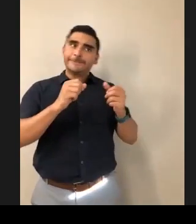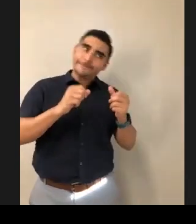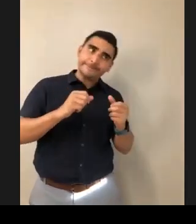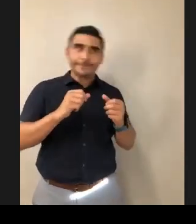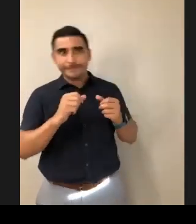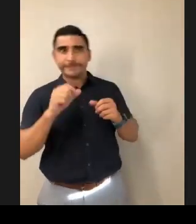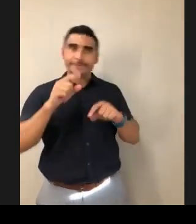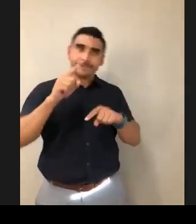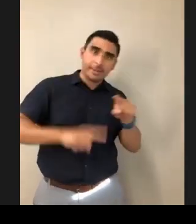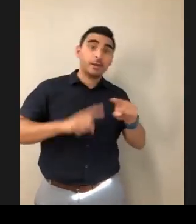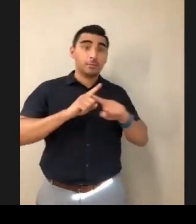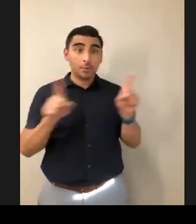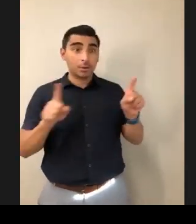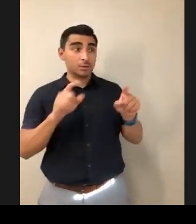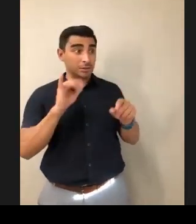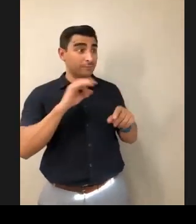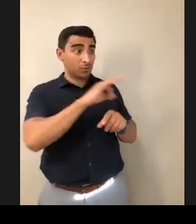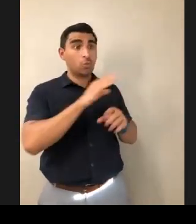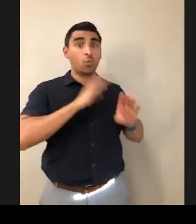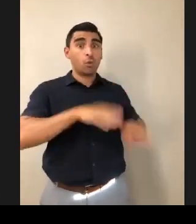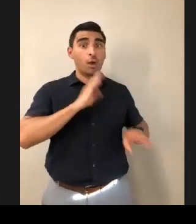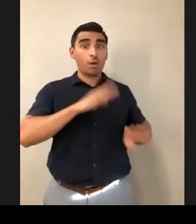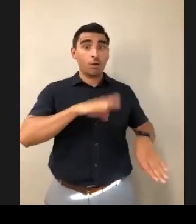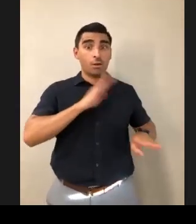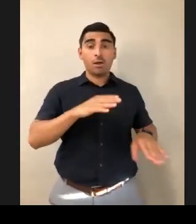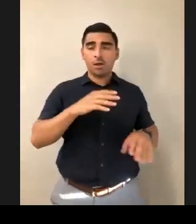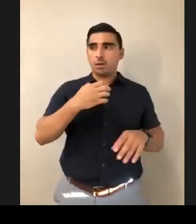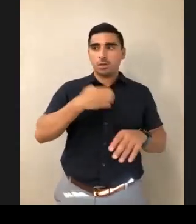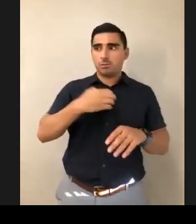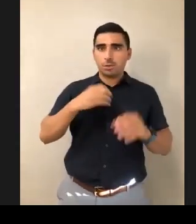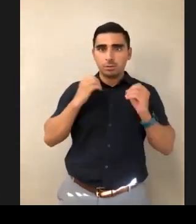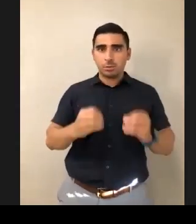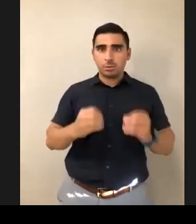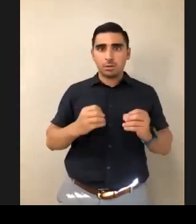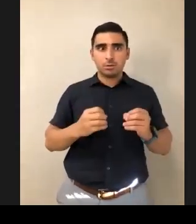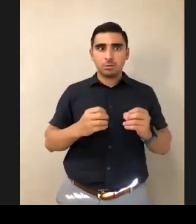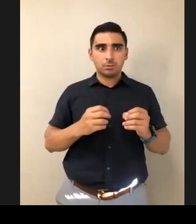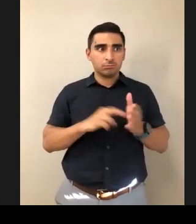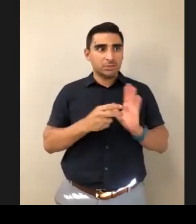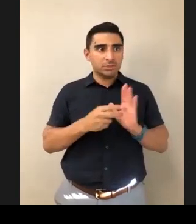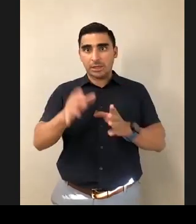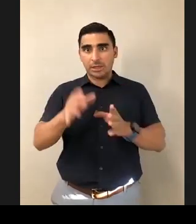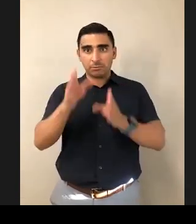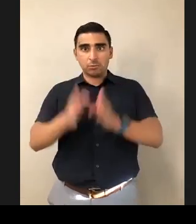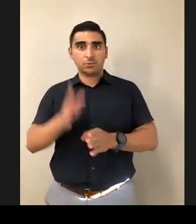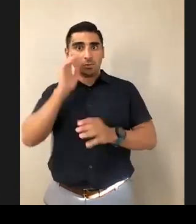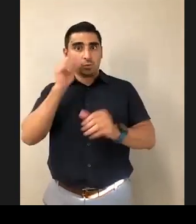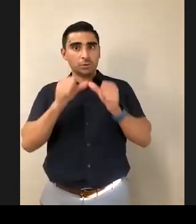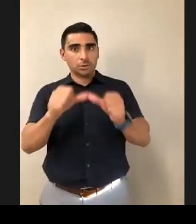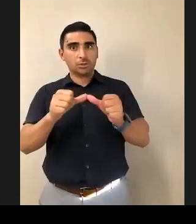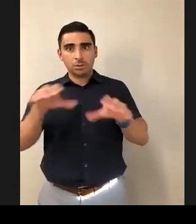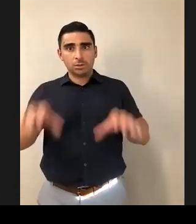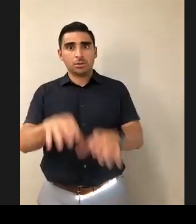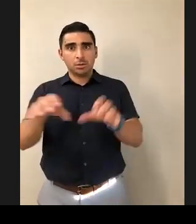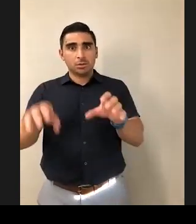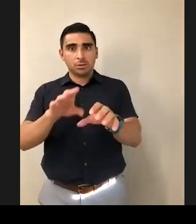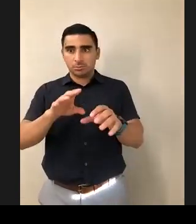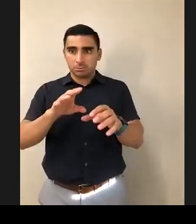by not participating, not making complaints, we can't do anything to hold those officers accountable.